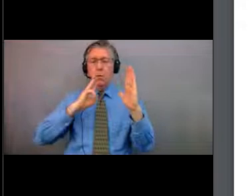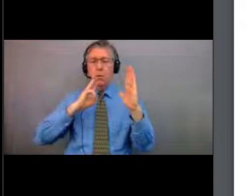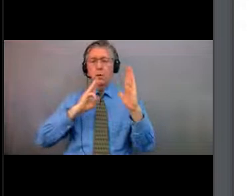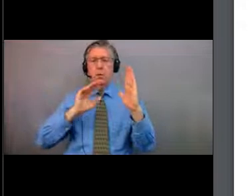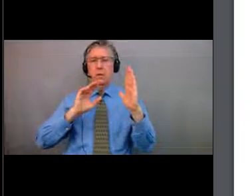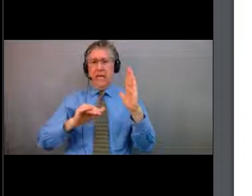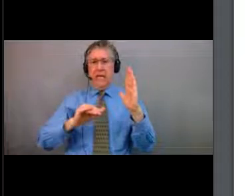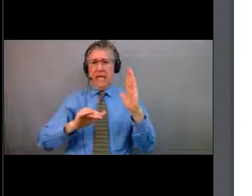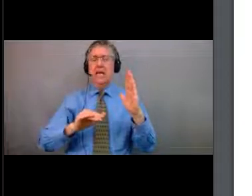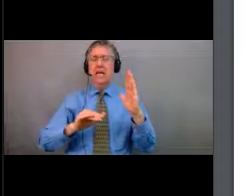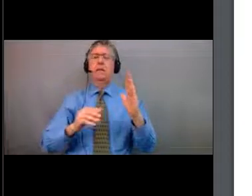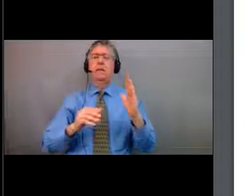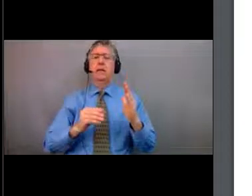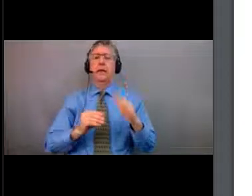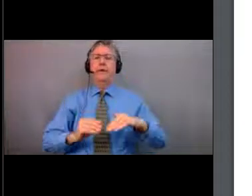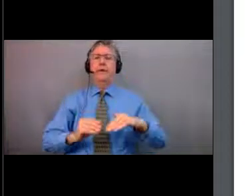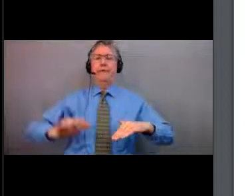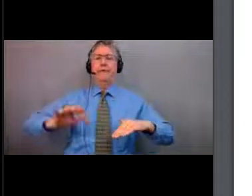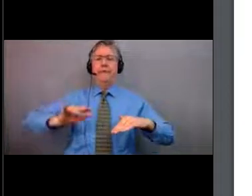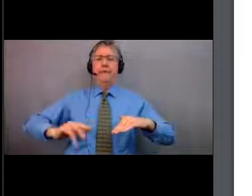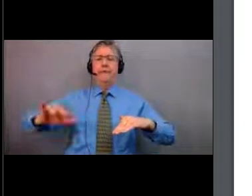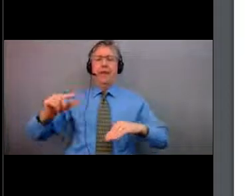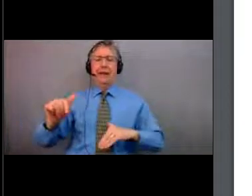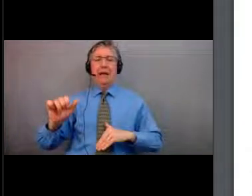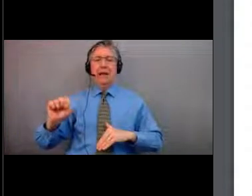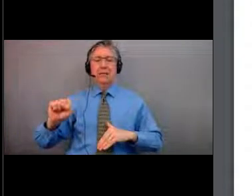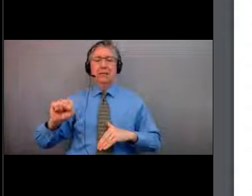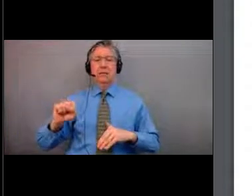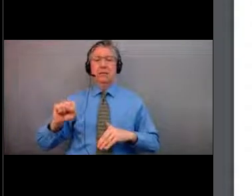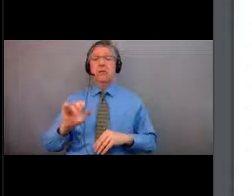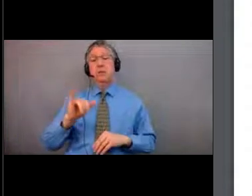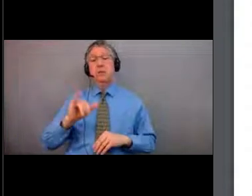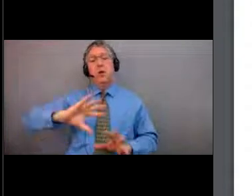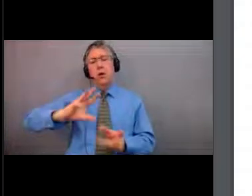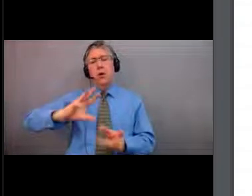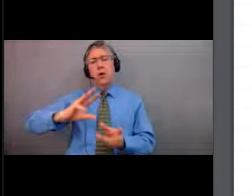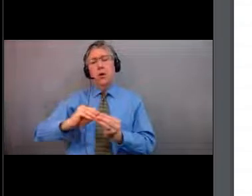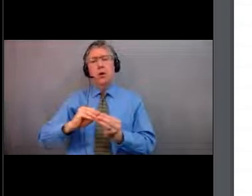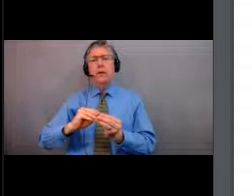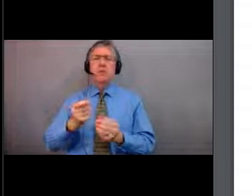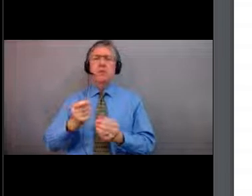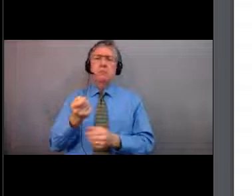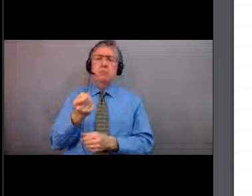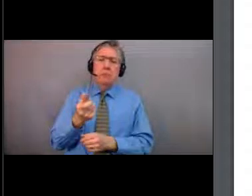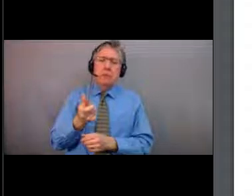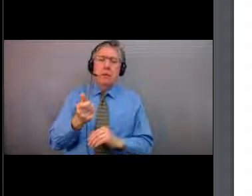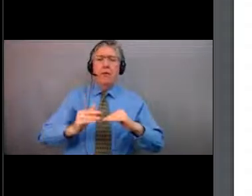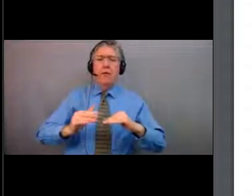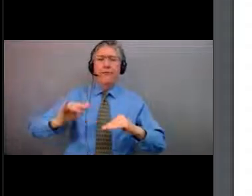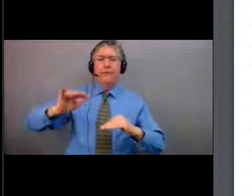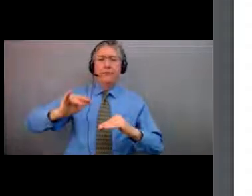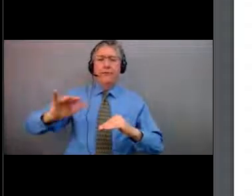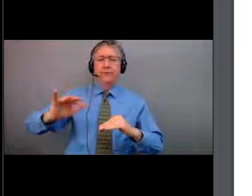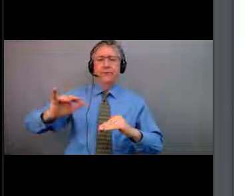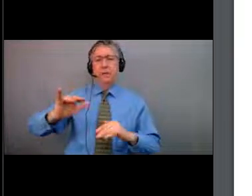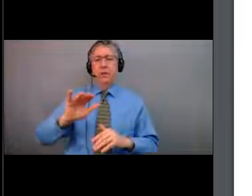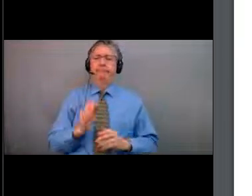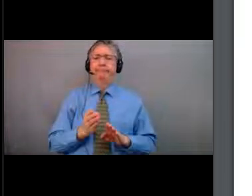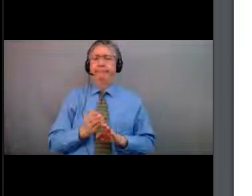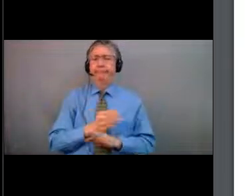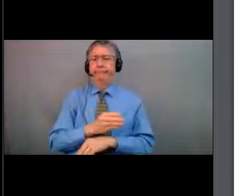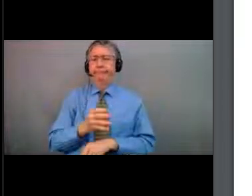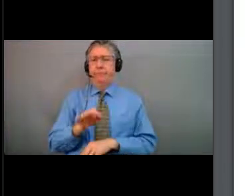outgassing at the time, and so that there was a net effect of a very small outgassing in the 1990s. In